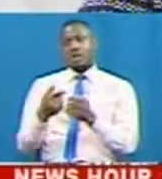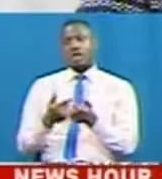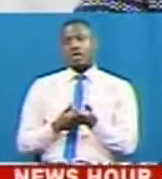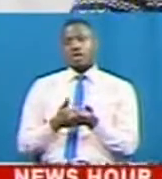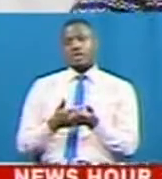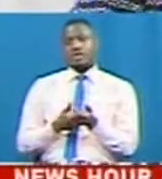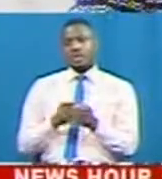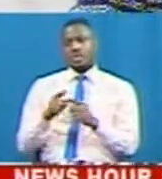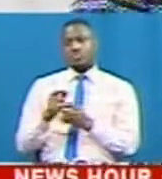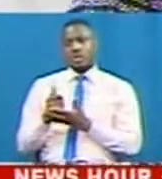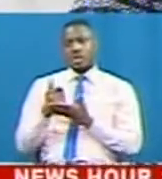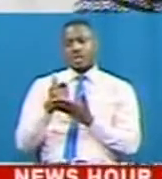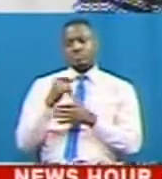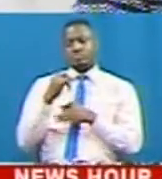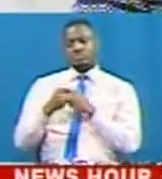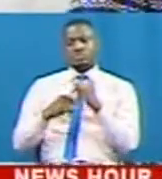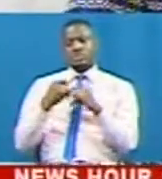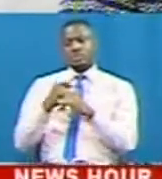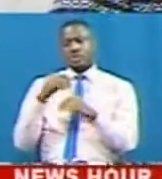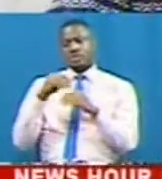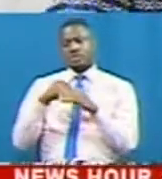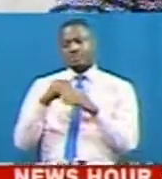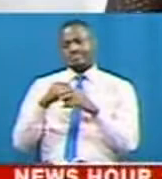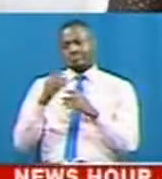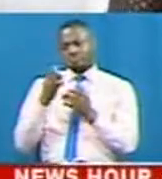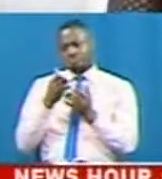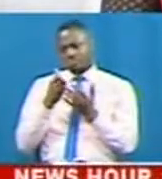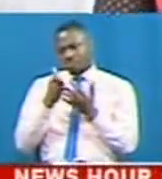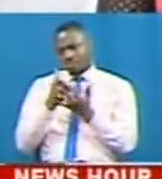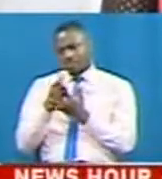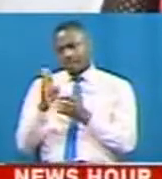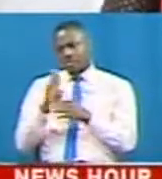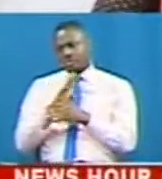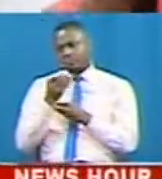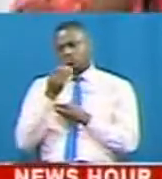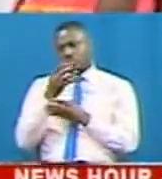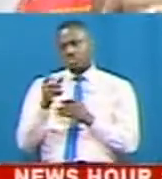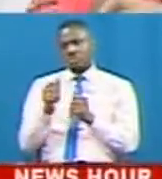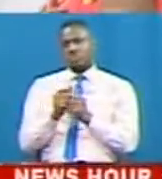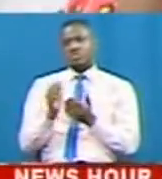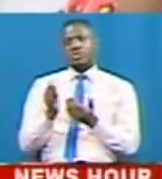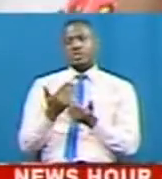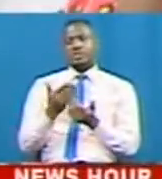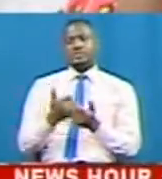This will help international investors access business information with ease.